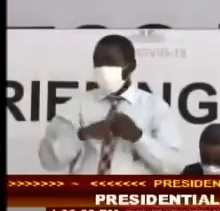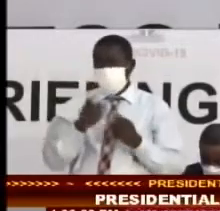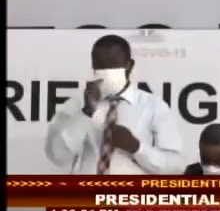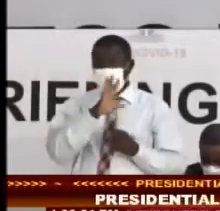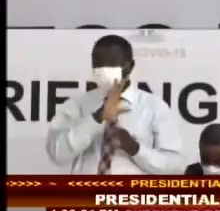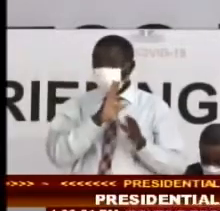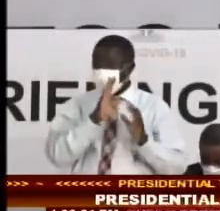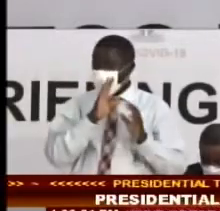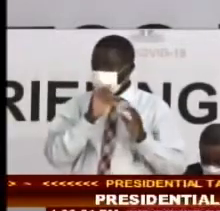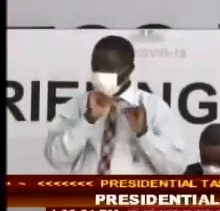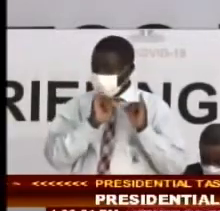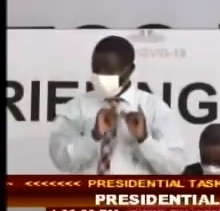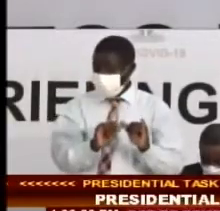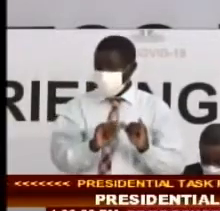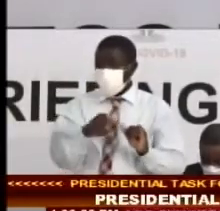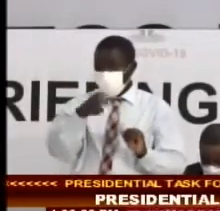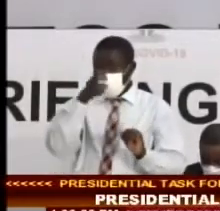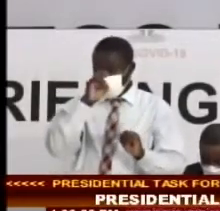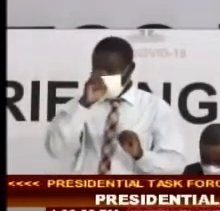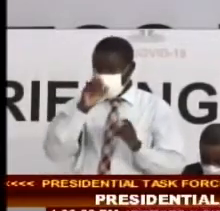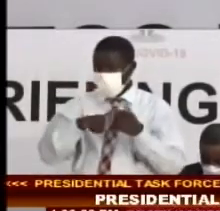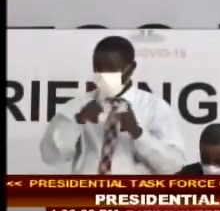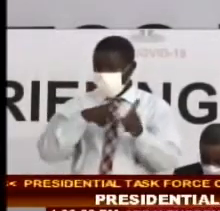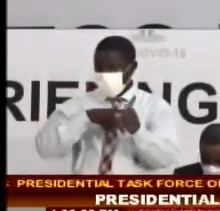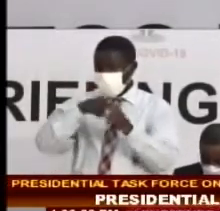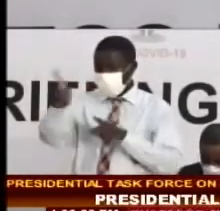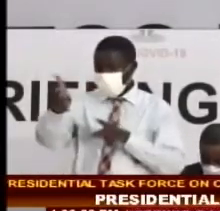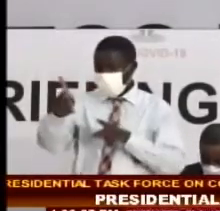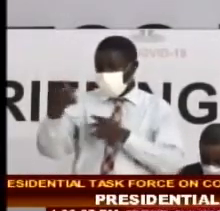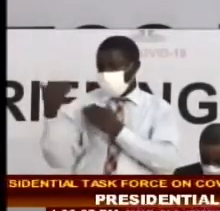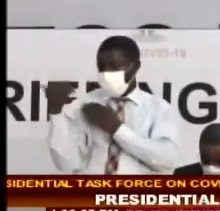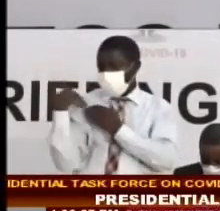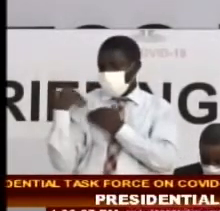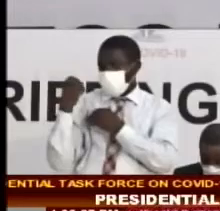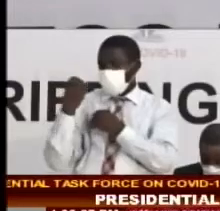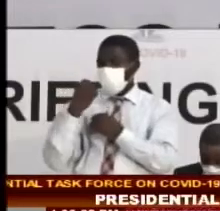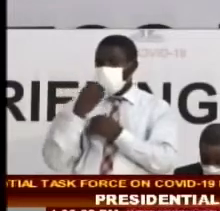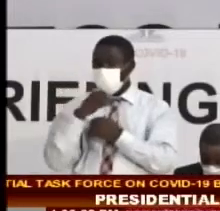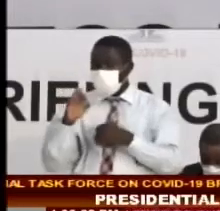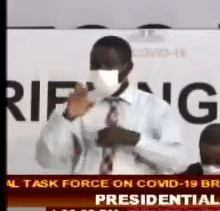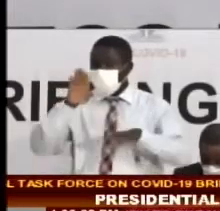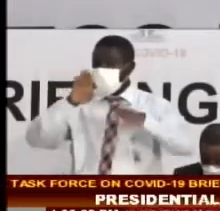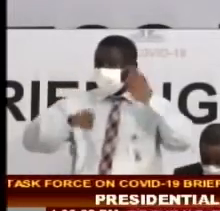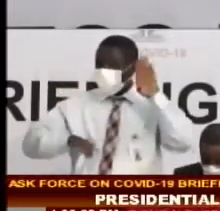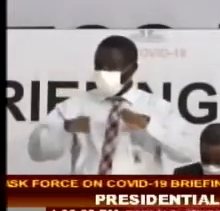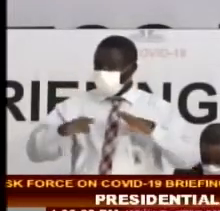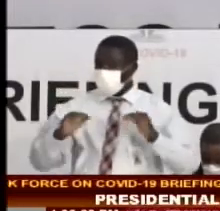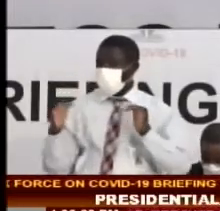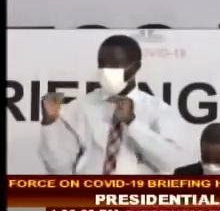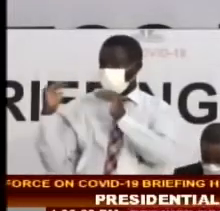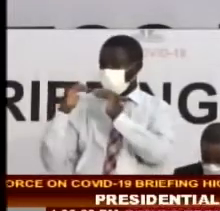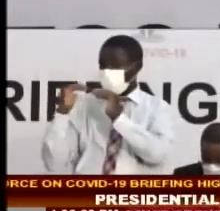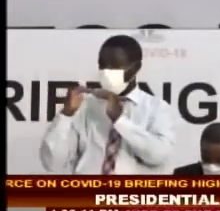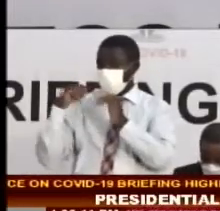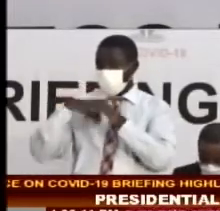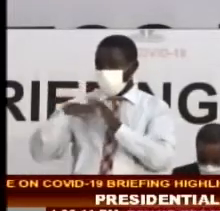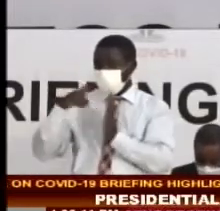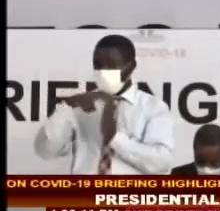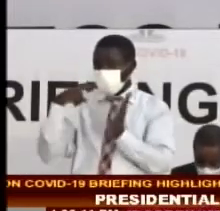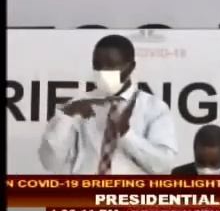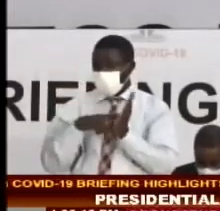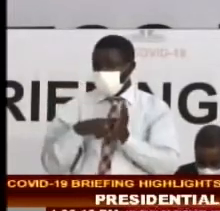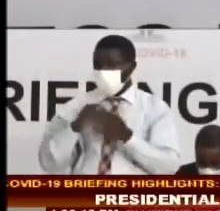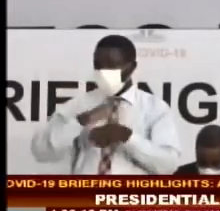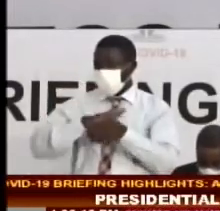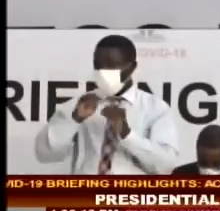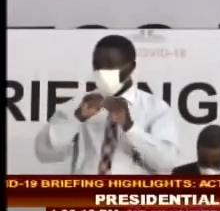strictly to the professional ethics of balance and fairness in reporting